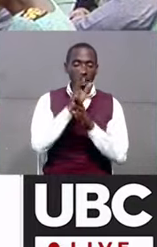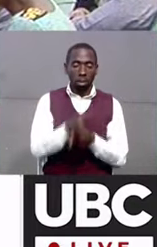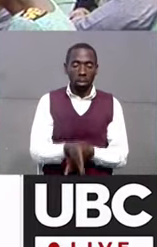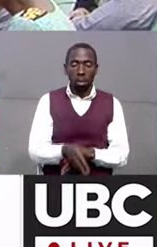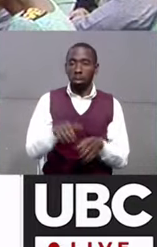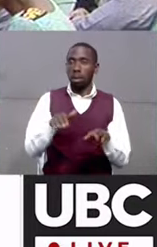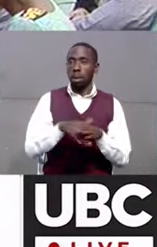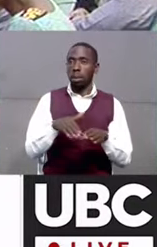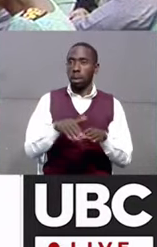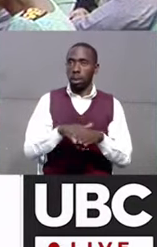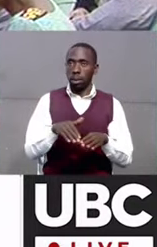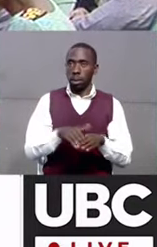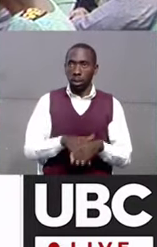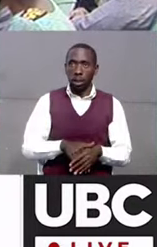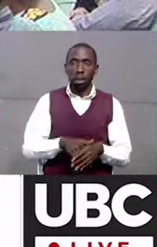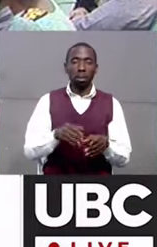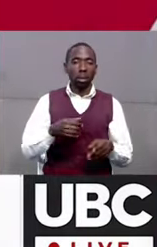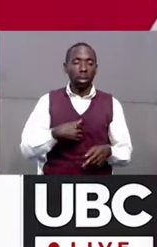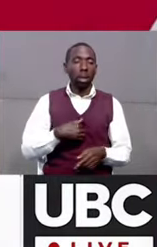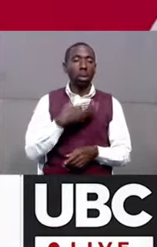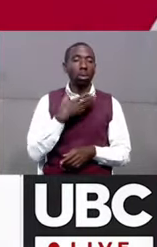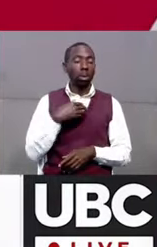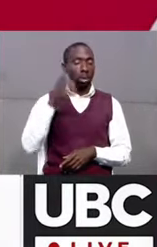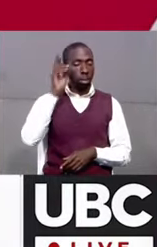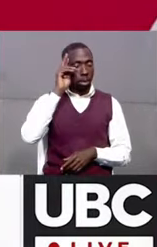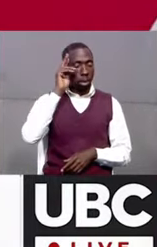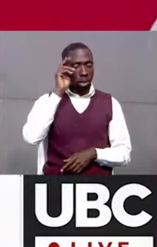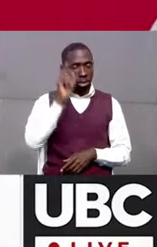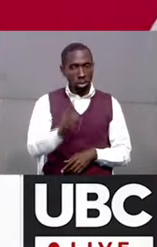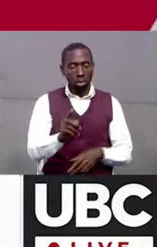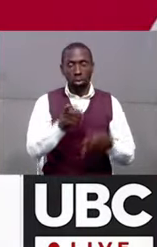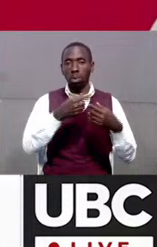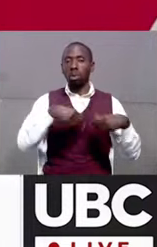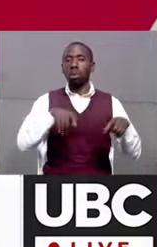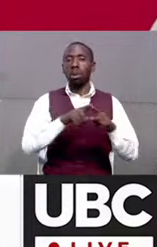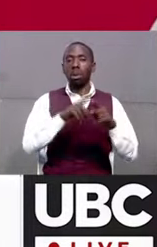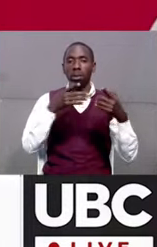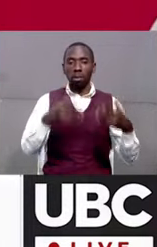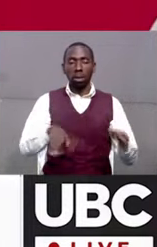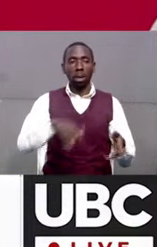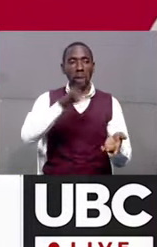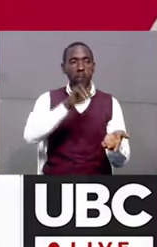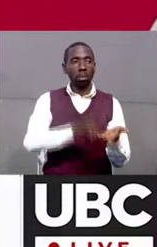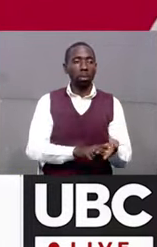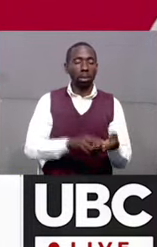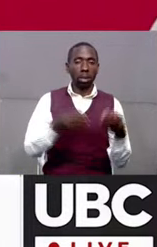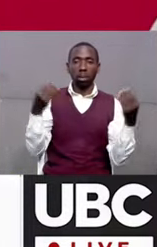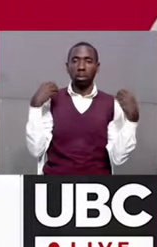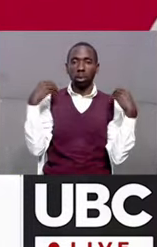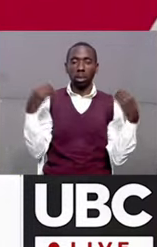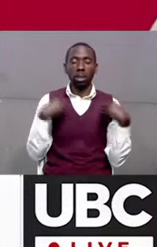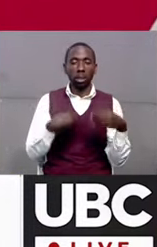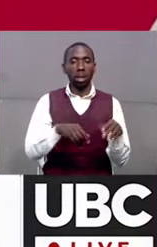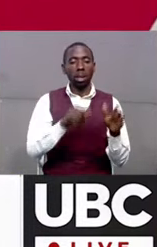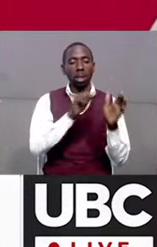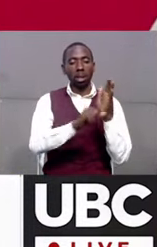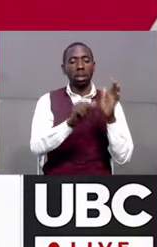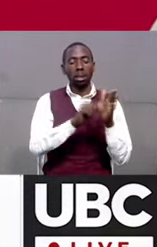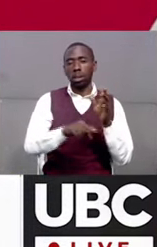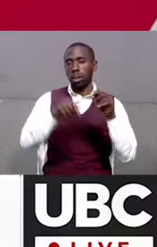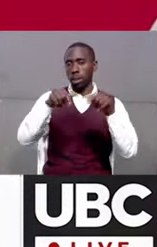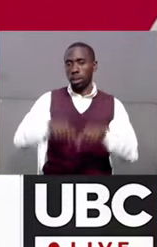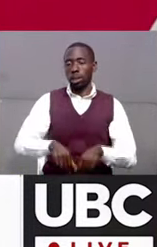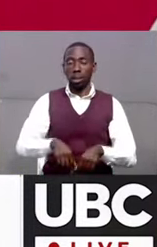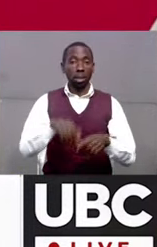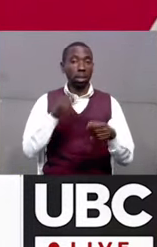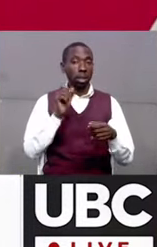honorable members, I want to remind you that we passed a Sports Act here. And when we passed a